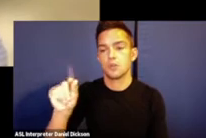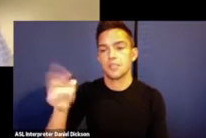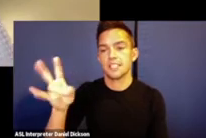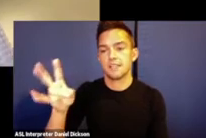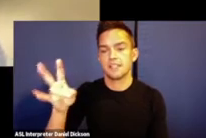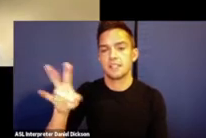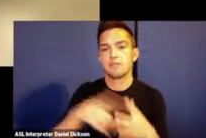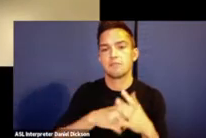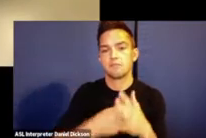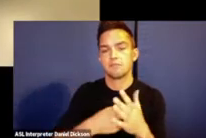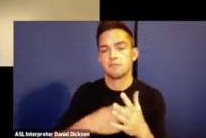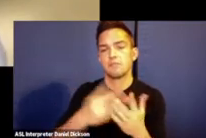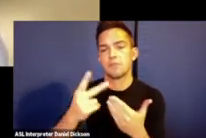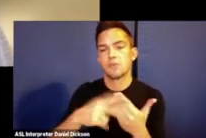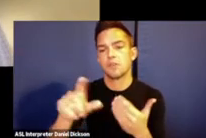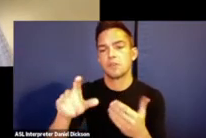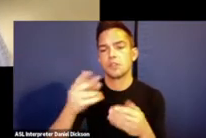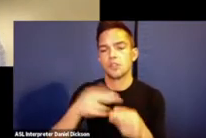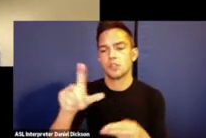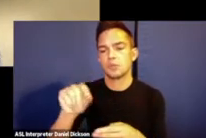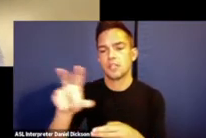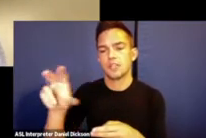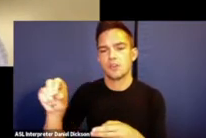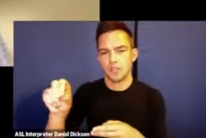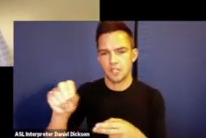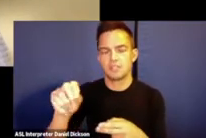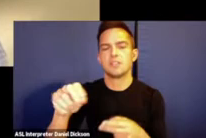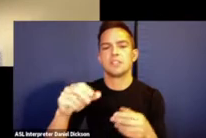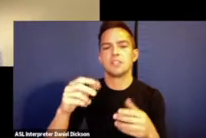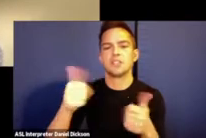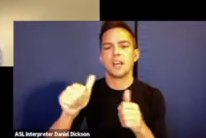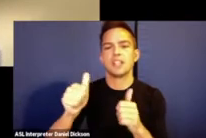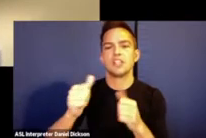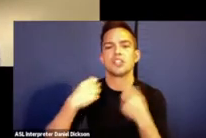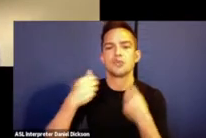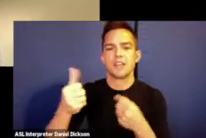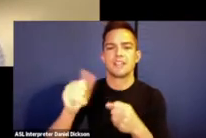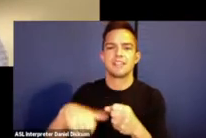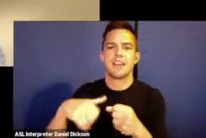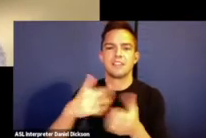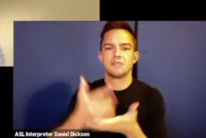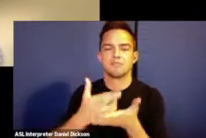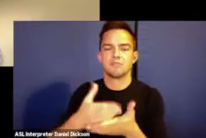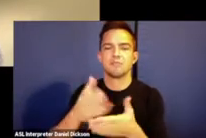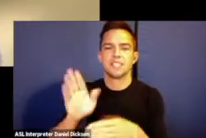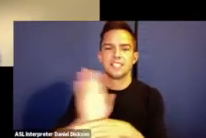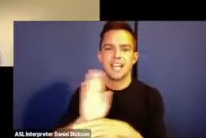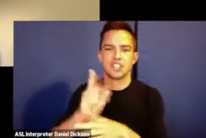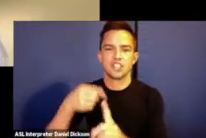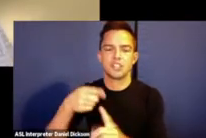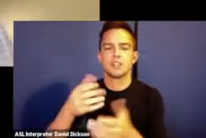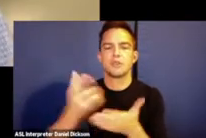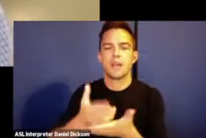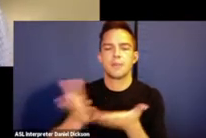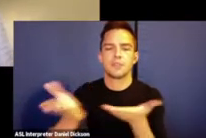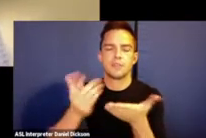called Rehabilitation 2030 that really seeks to strengthen that sector, strengthen habilitation and rehabilitation services